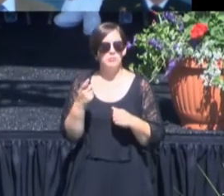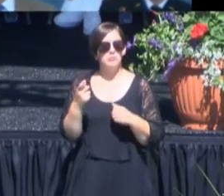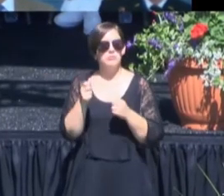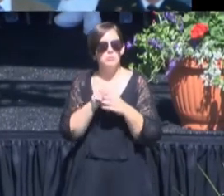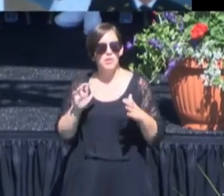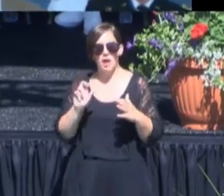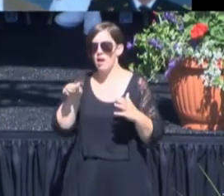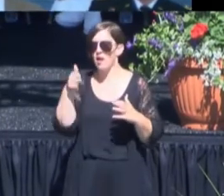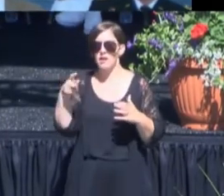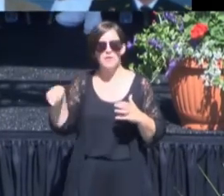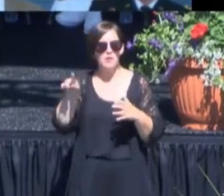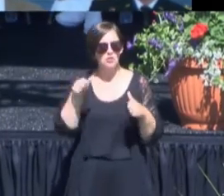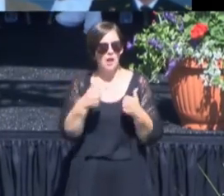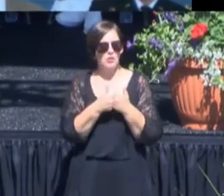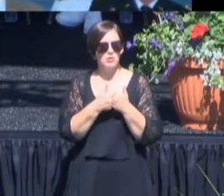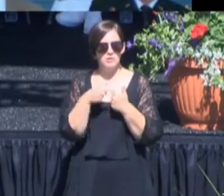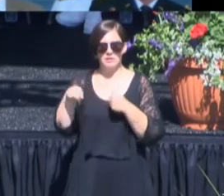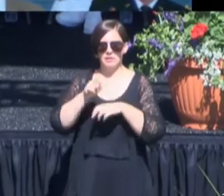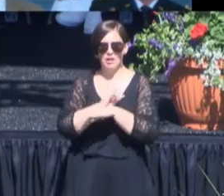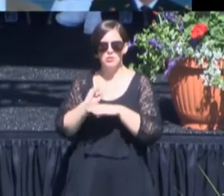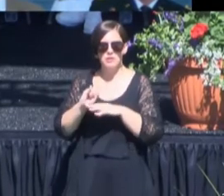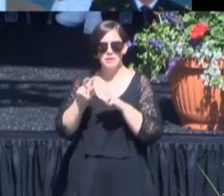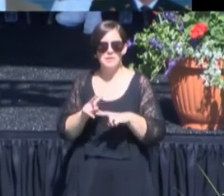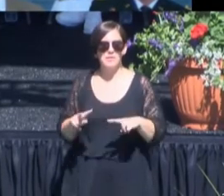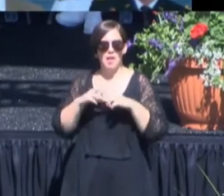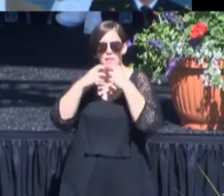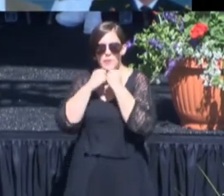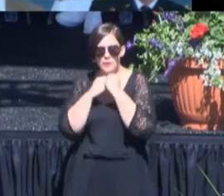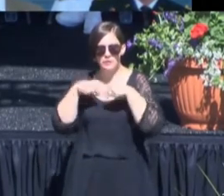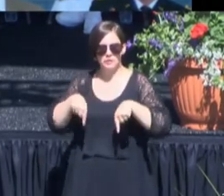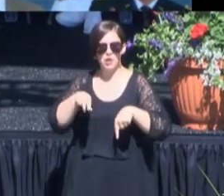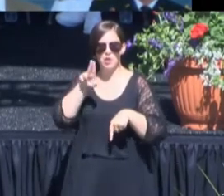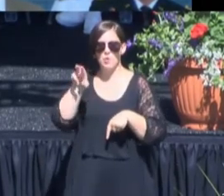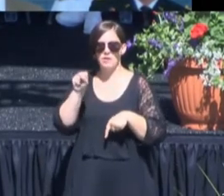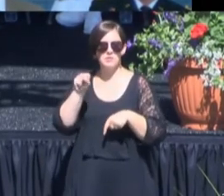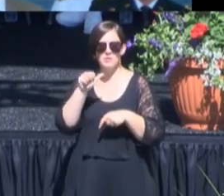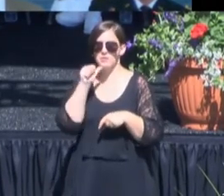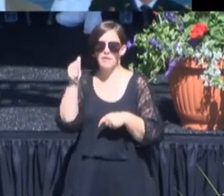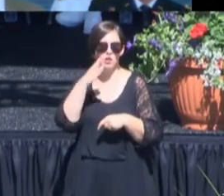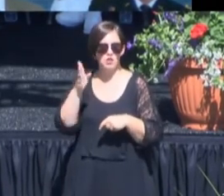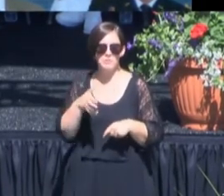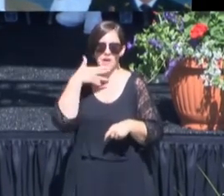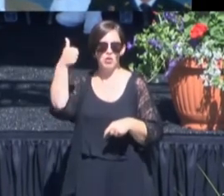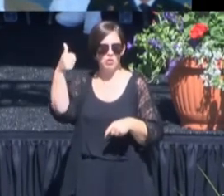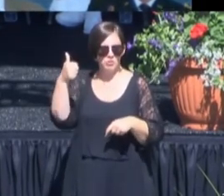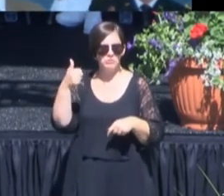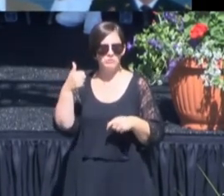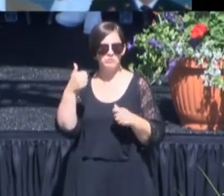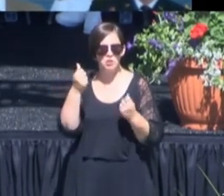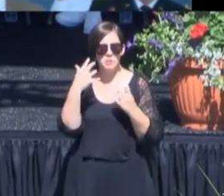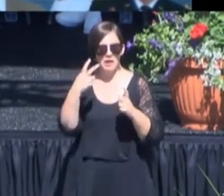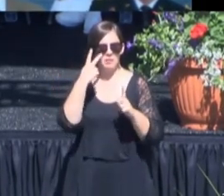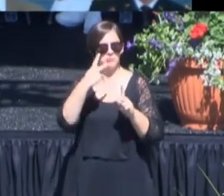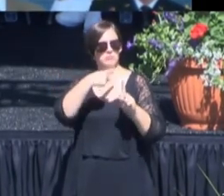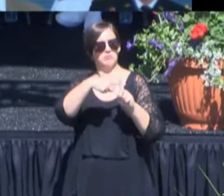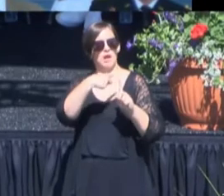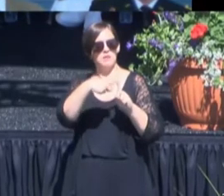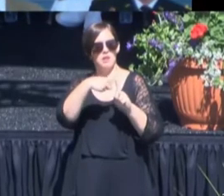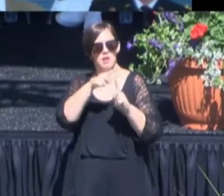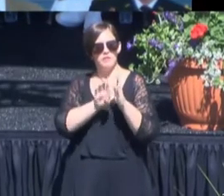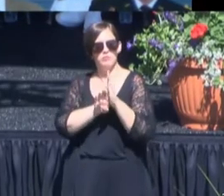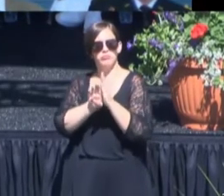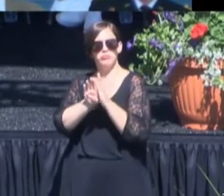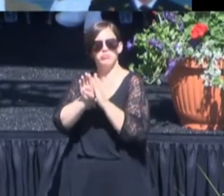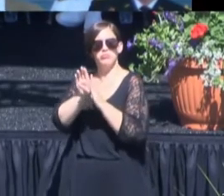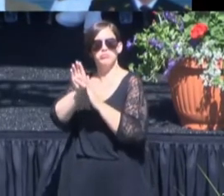challenges, the industry's value to the United States has never been greater. There are positive signs that we are moving in the right